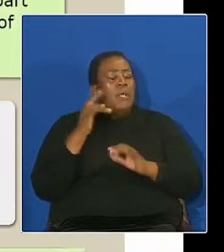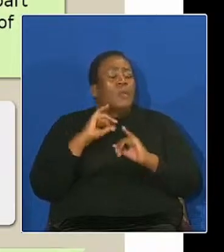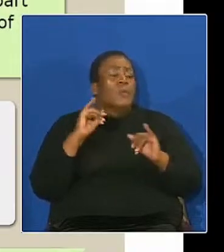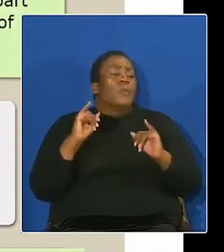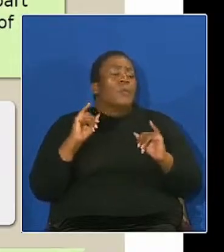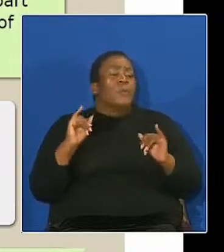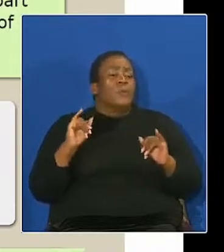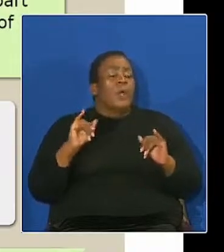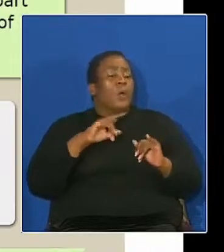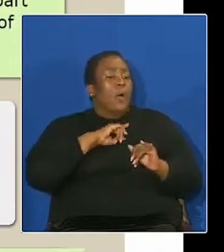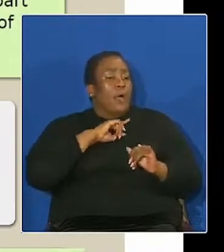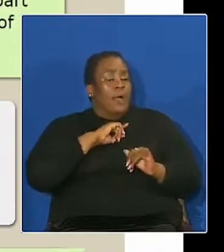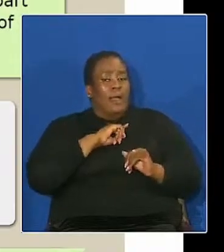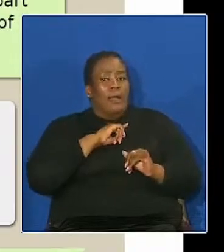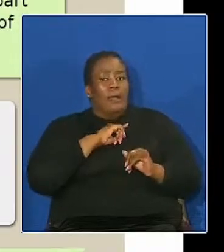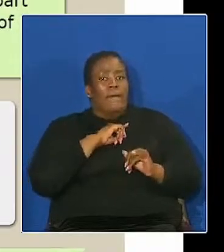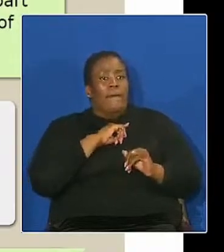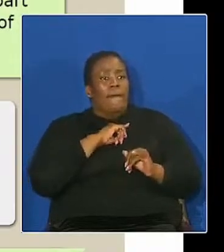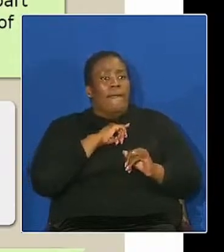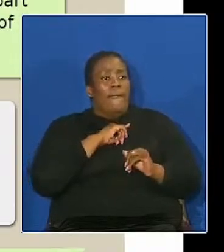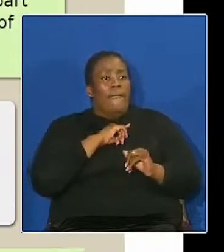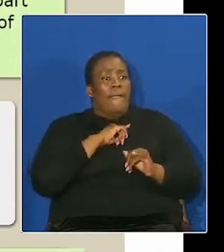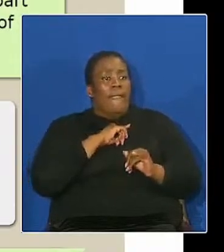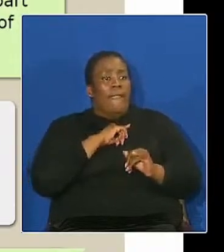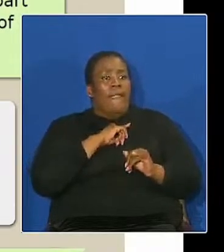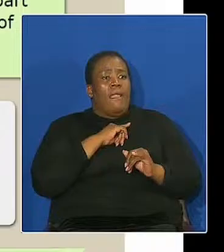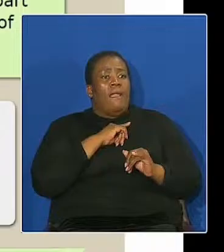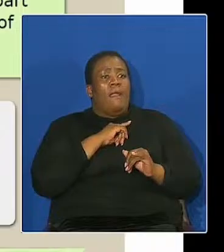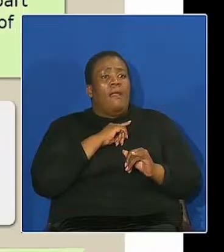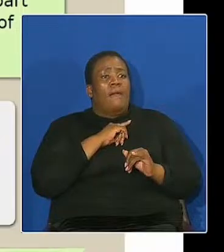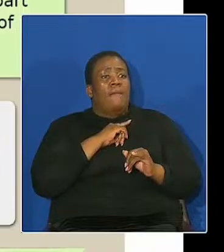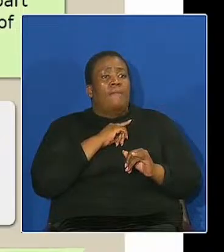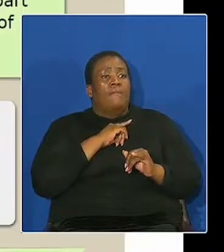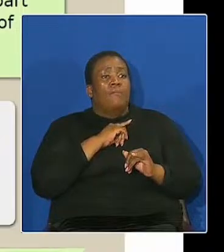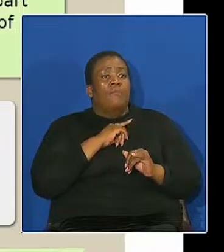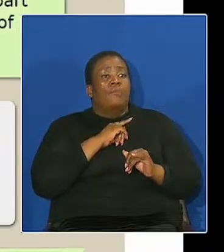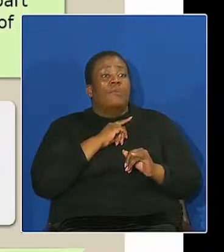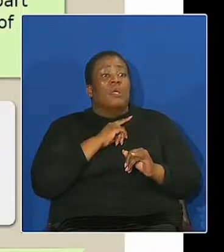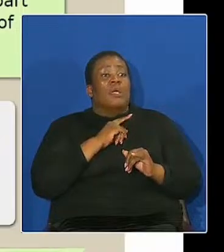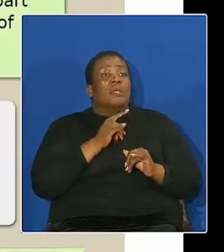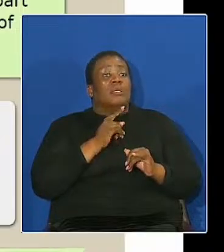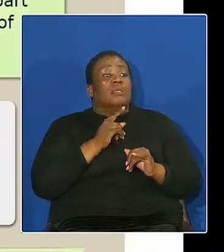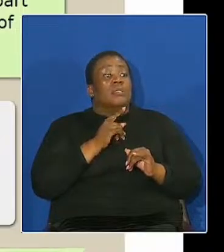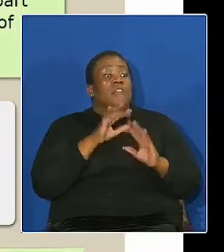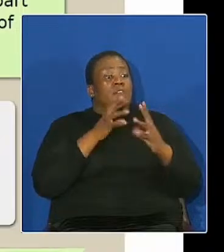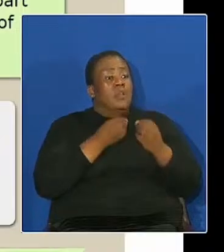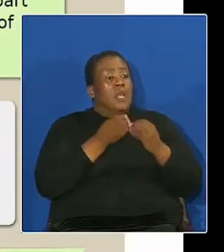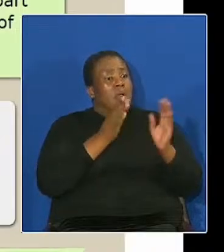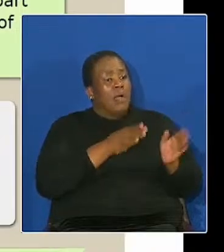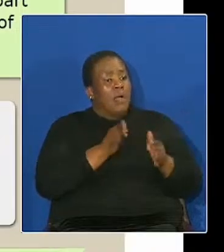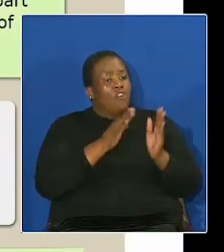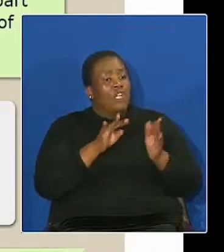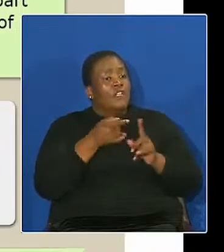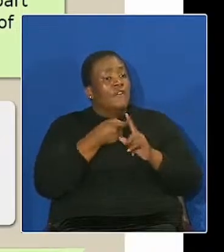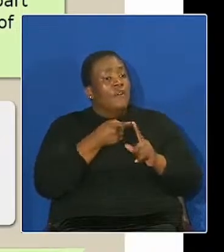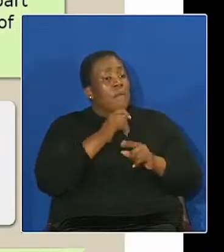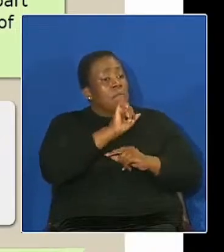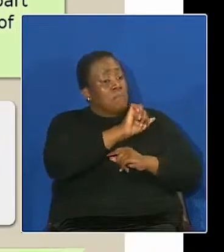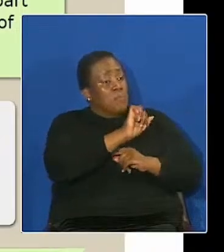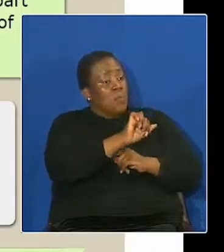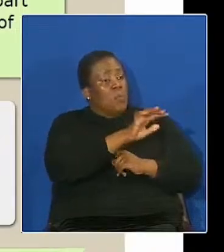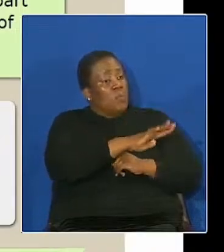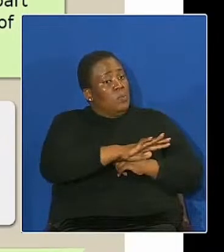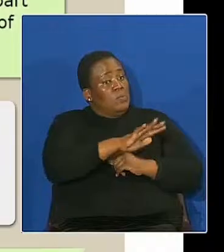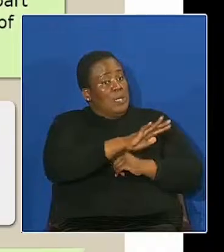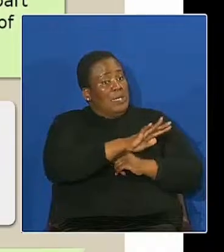even worse because it's even orchestrated from your camp and nothing has